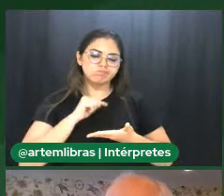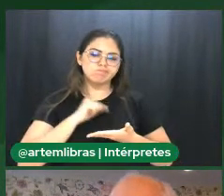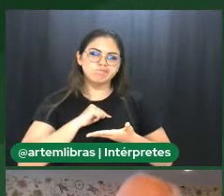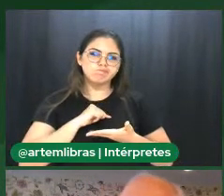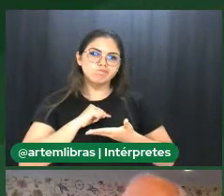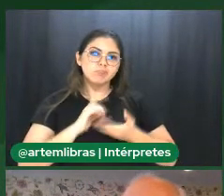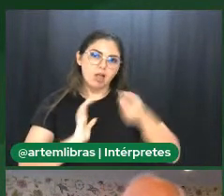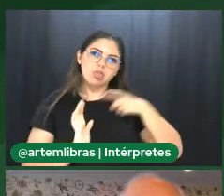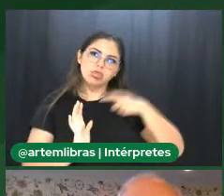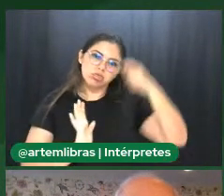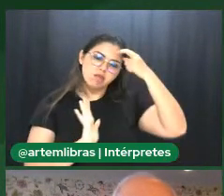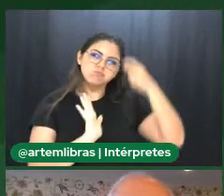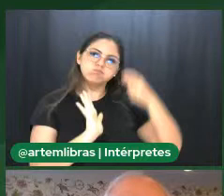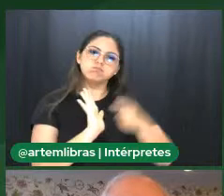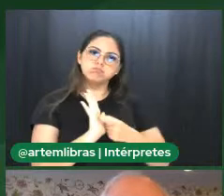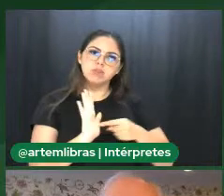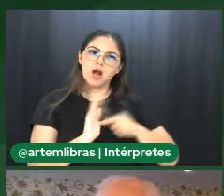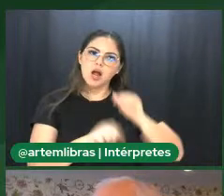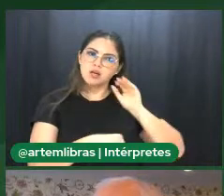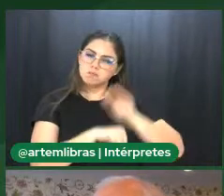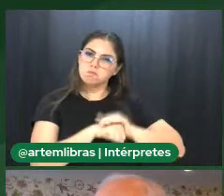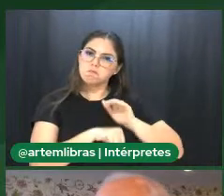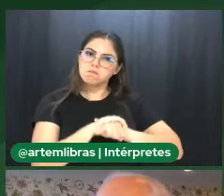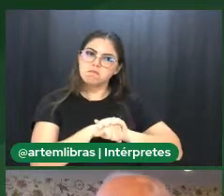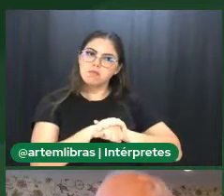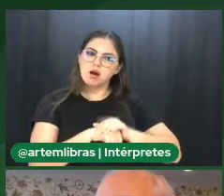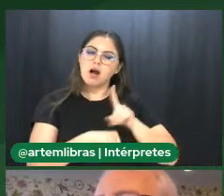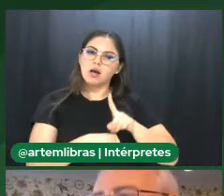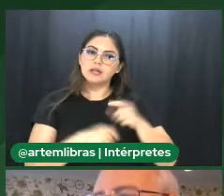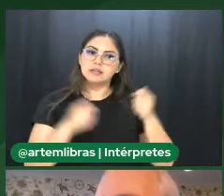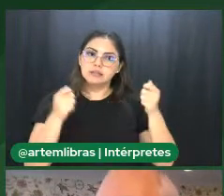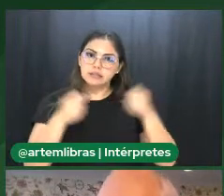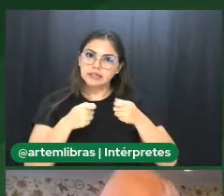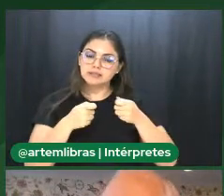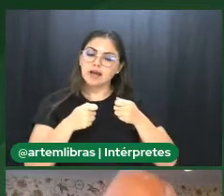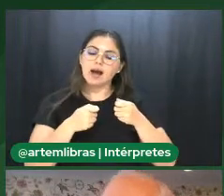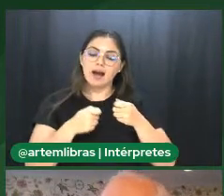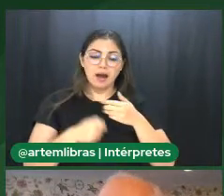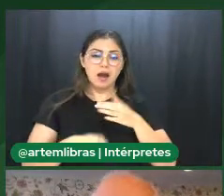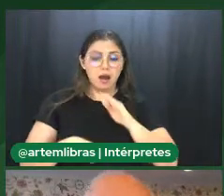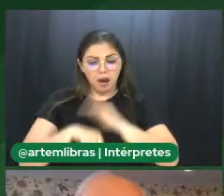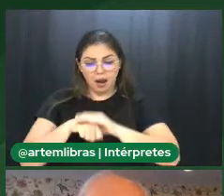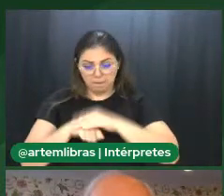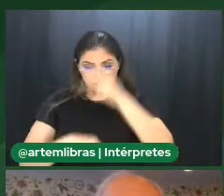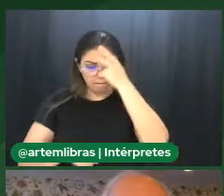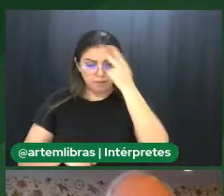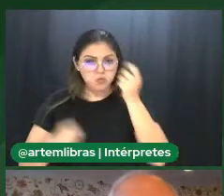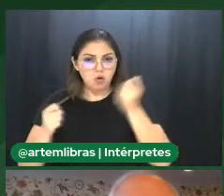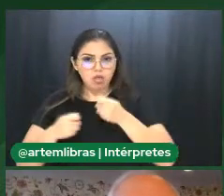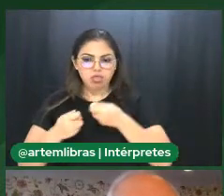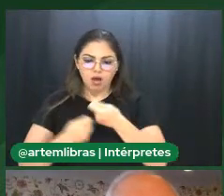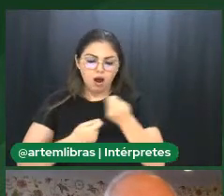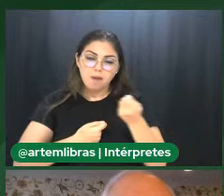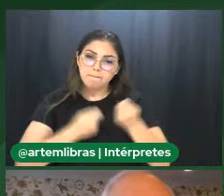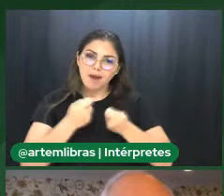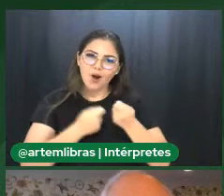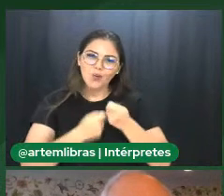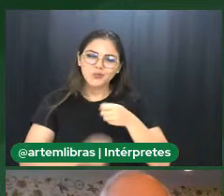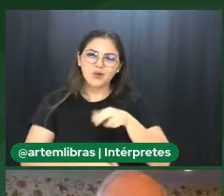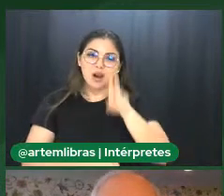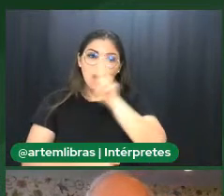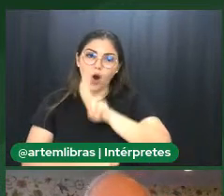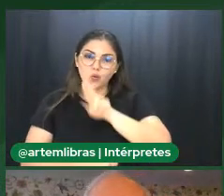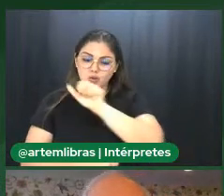The pacemakers are now operated by the patient, who can, on their cell